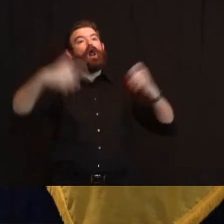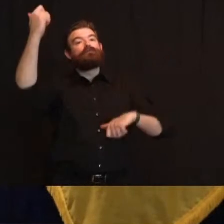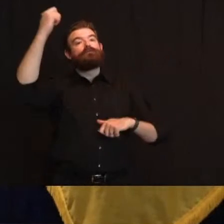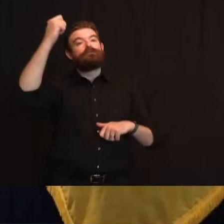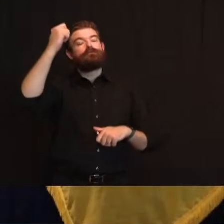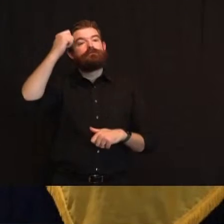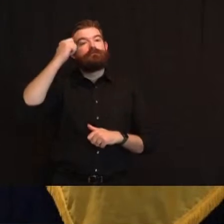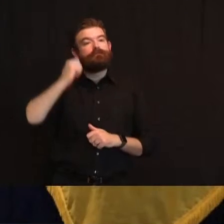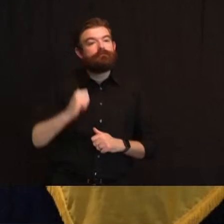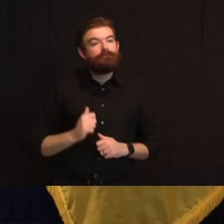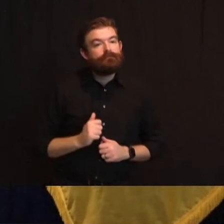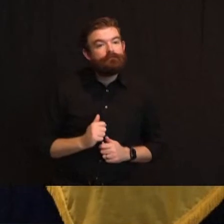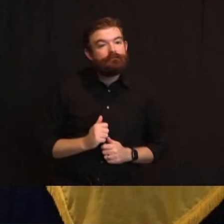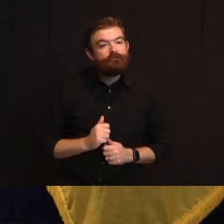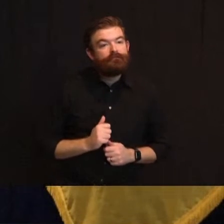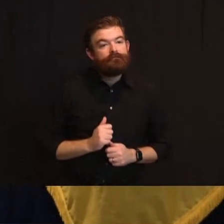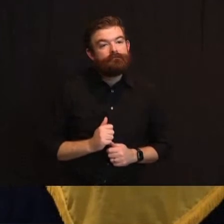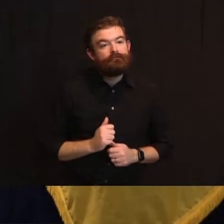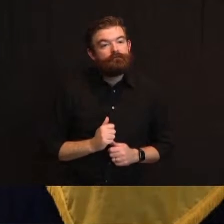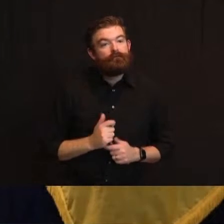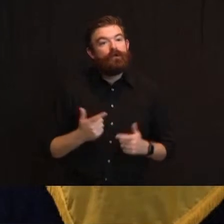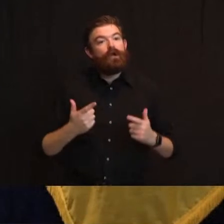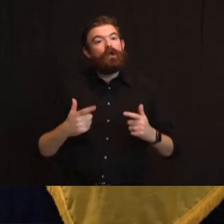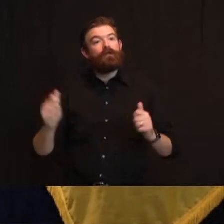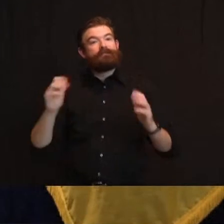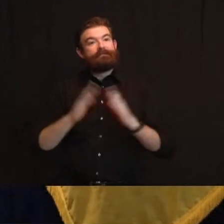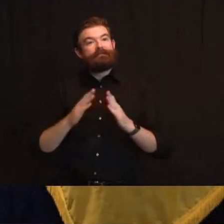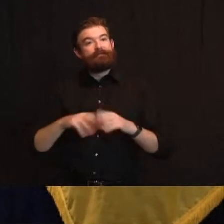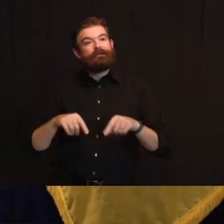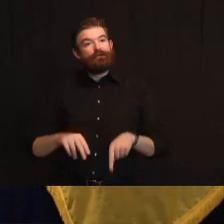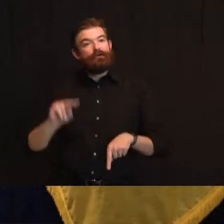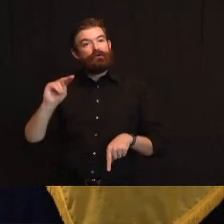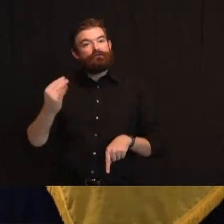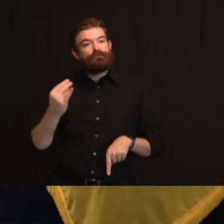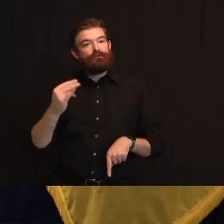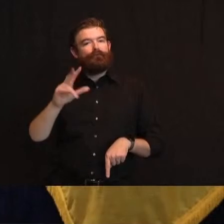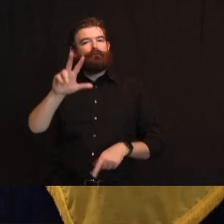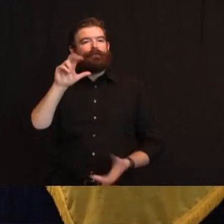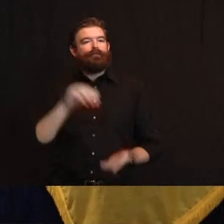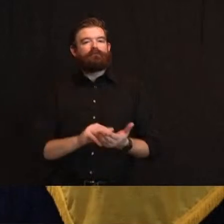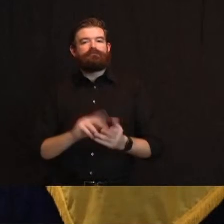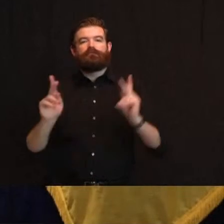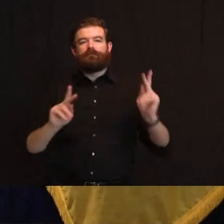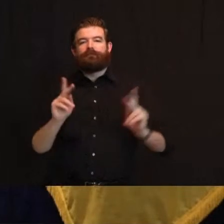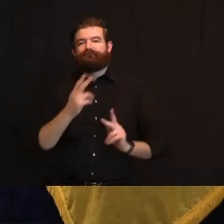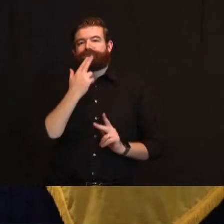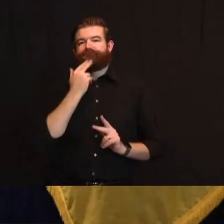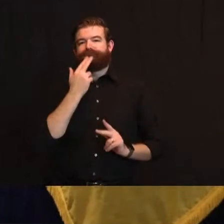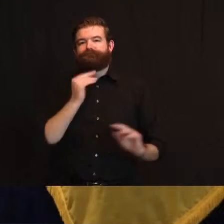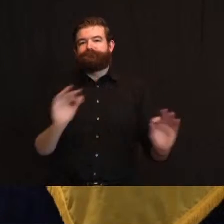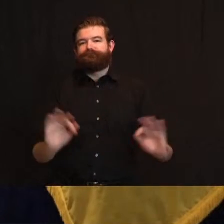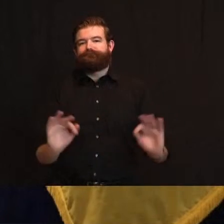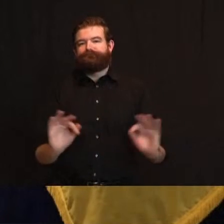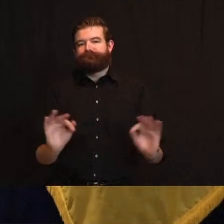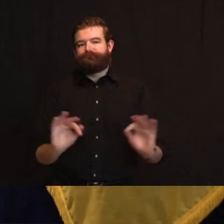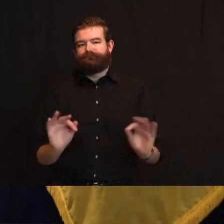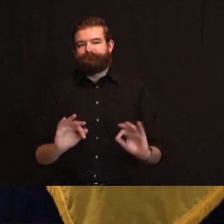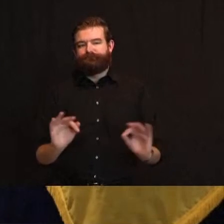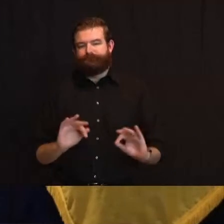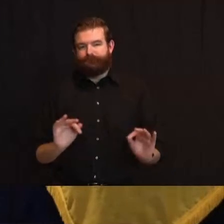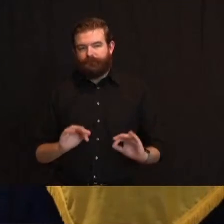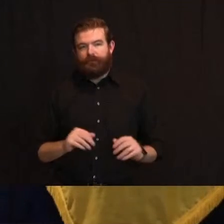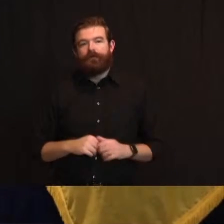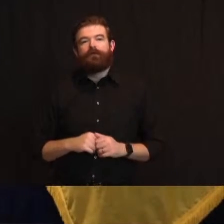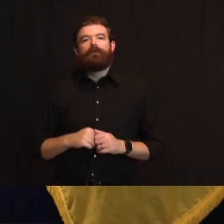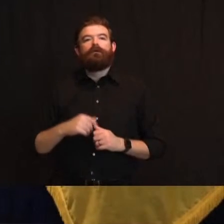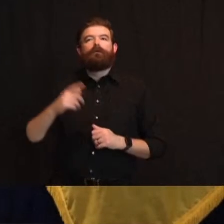different dynamic that New York State has or Massachusetts has with Boston, et cetera. Thank you. Daniel, good afternoon. Hi, Governor.